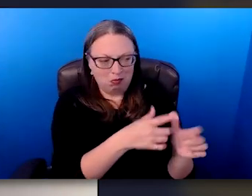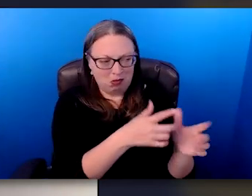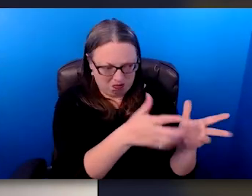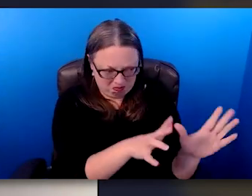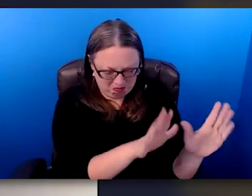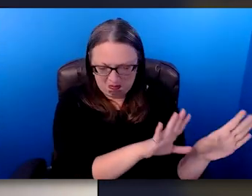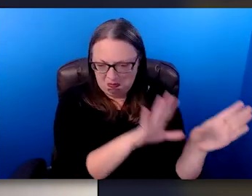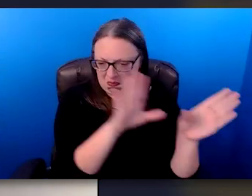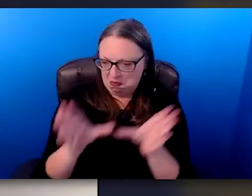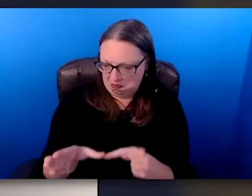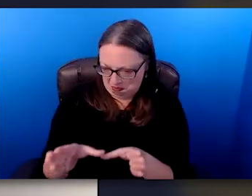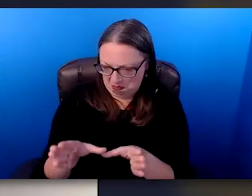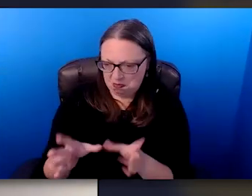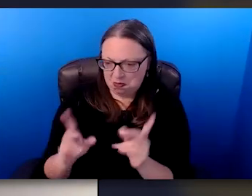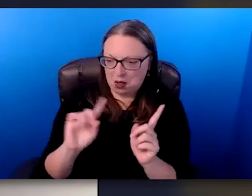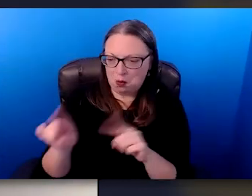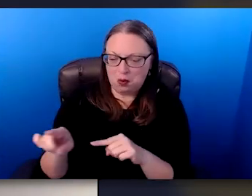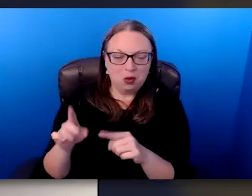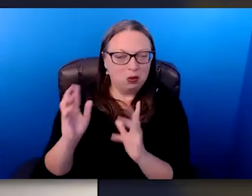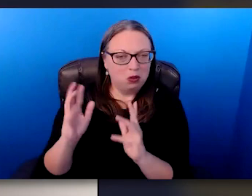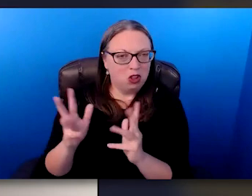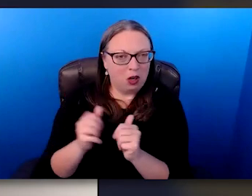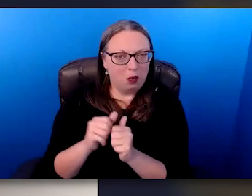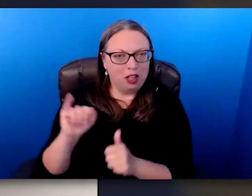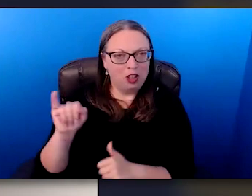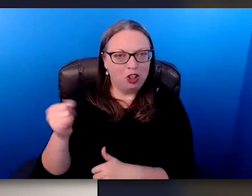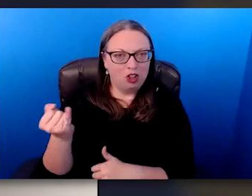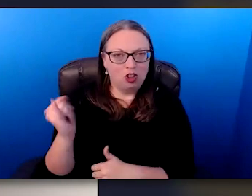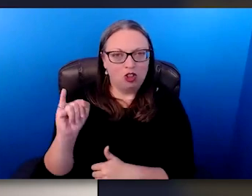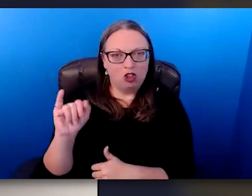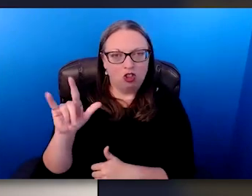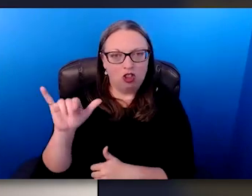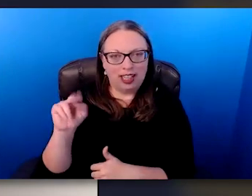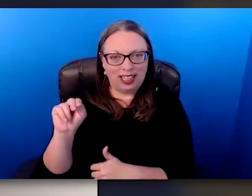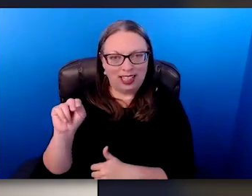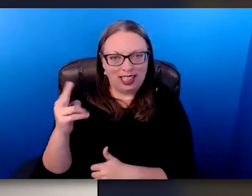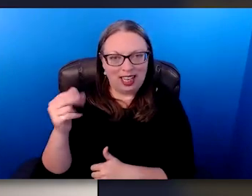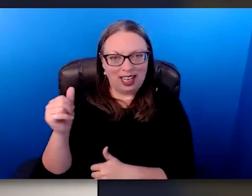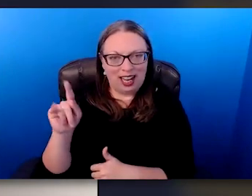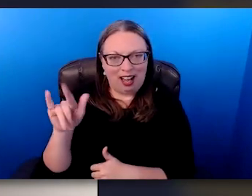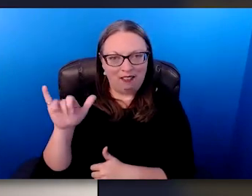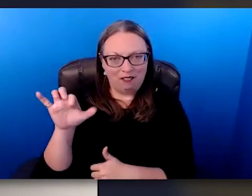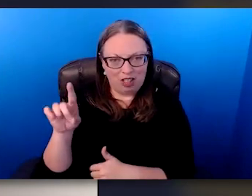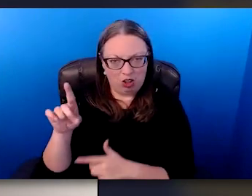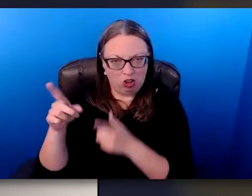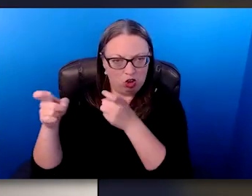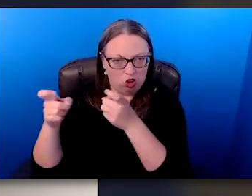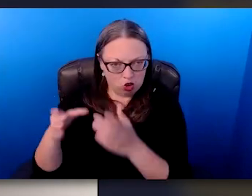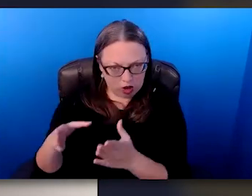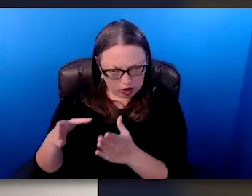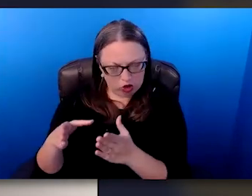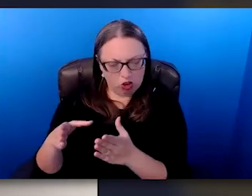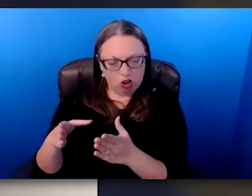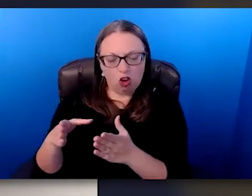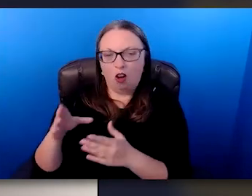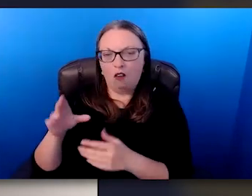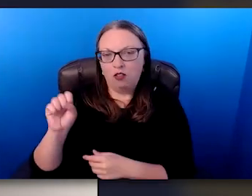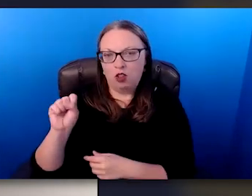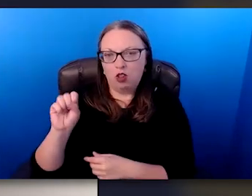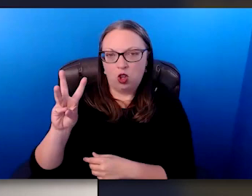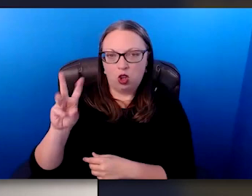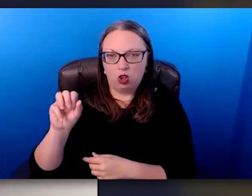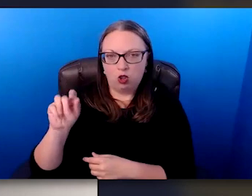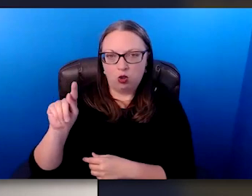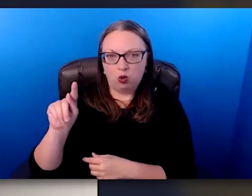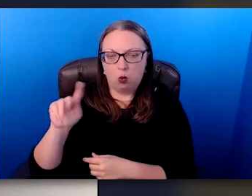over to talk to Jillian Hadfield, who is the director of the Schwartz-Reisman Institute, world-renowned institute in